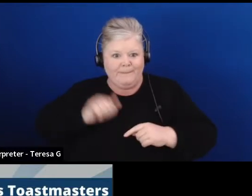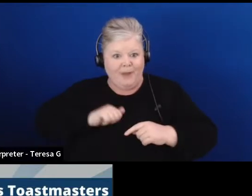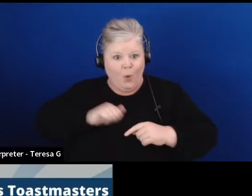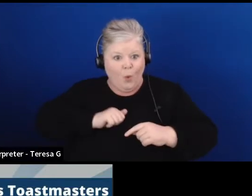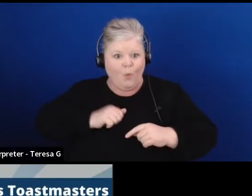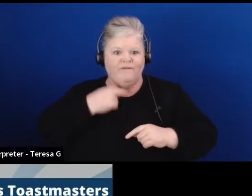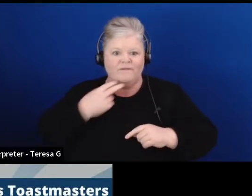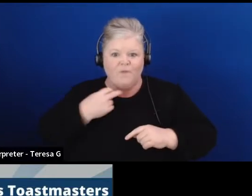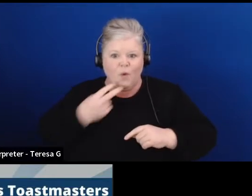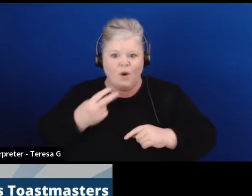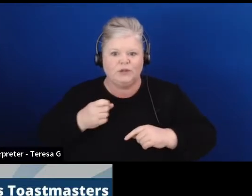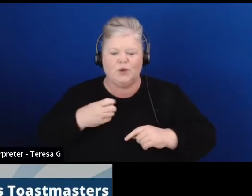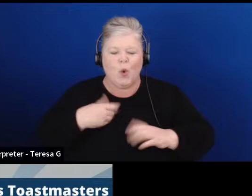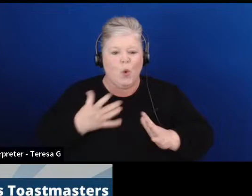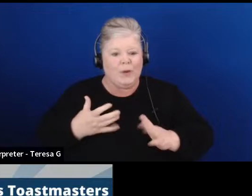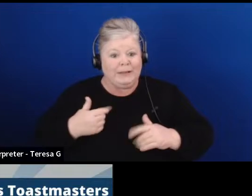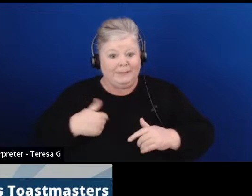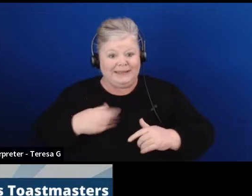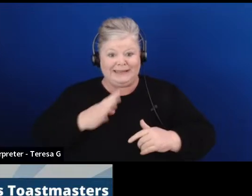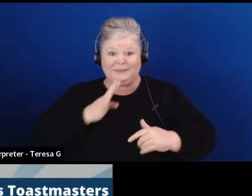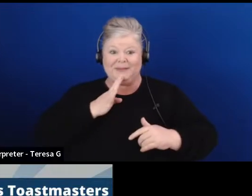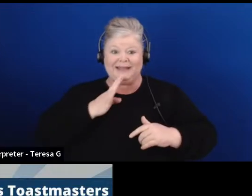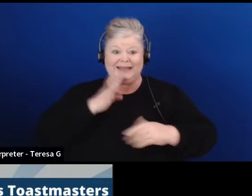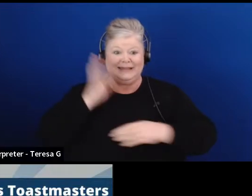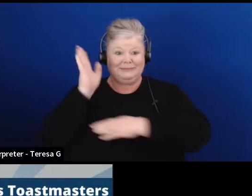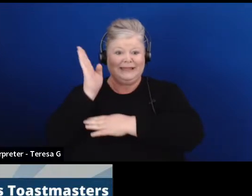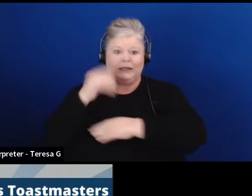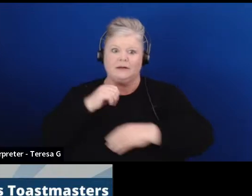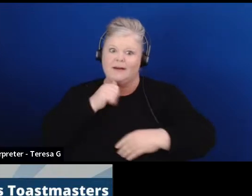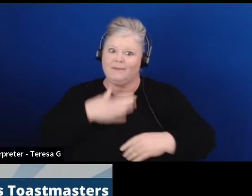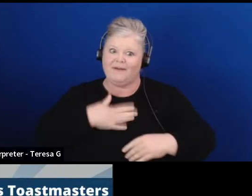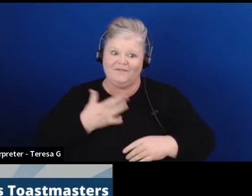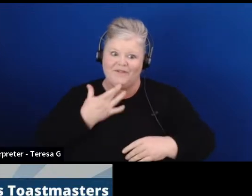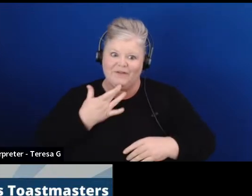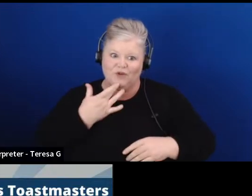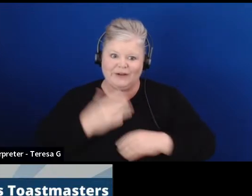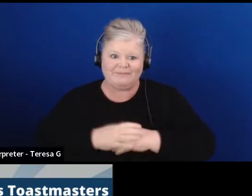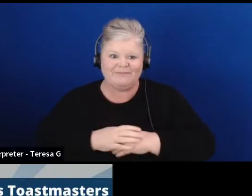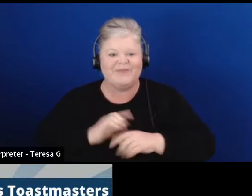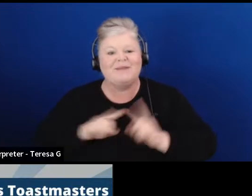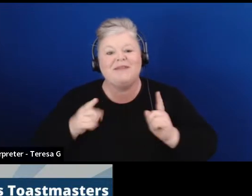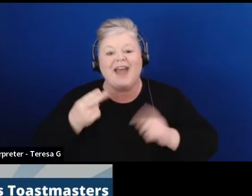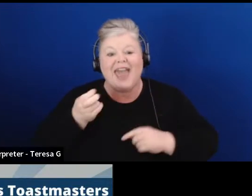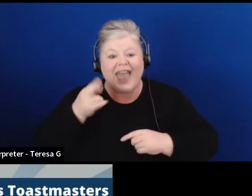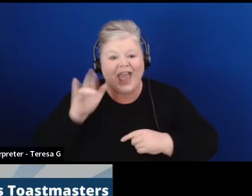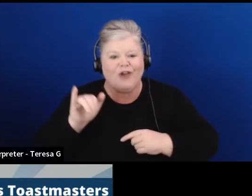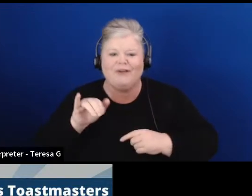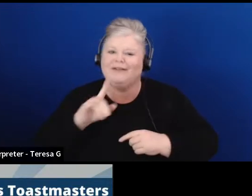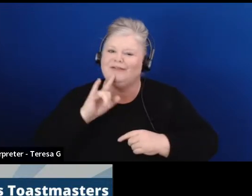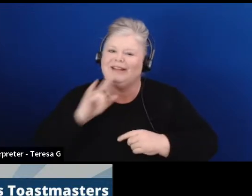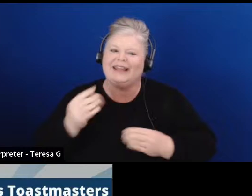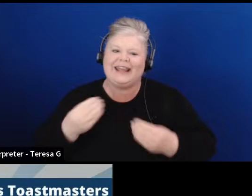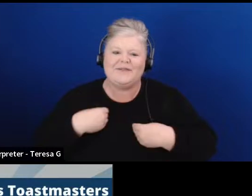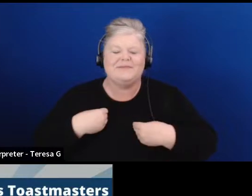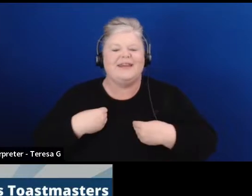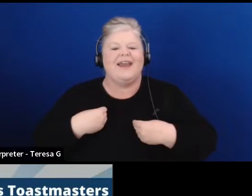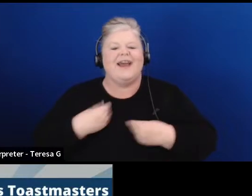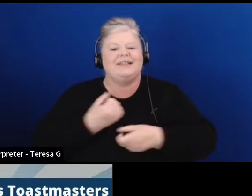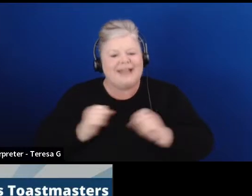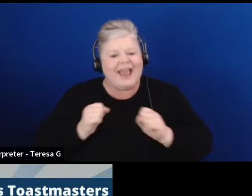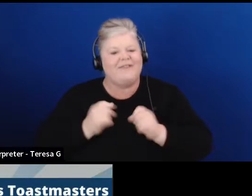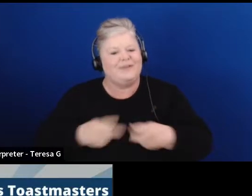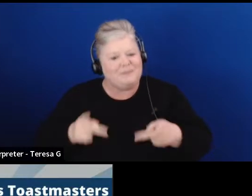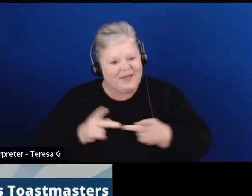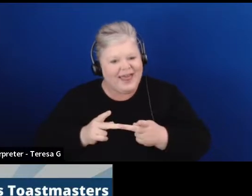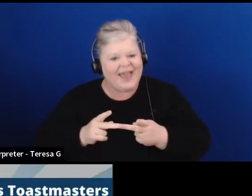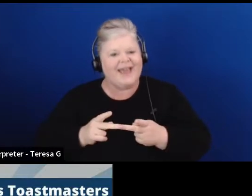So speaking, it wasn't my favorite thing. So Harry, you really have given me a safe place to practice